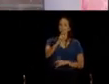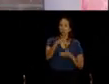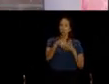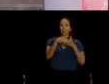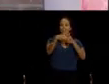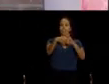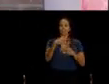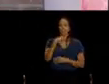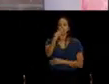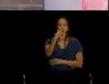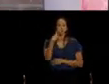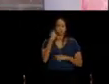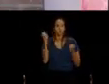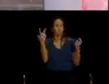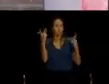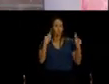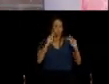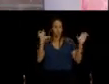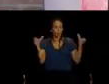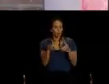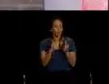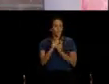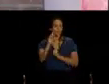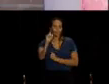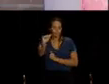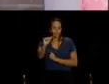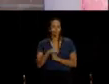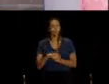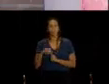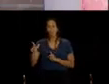with disabilities. And over the course of her